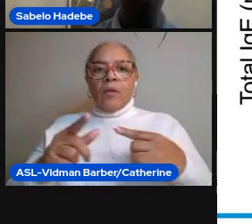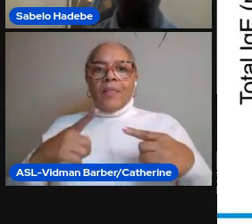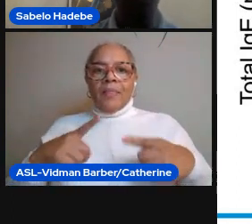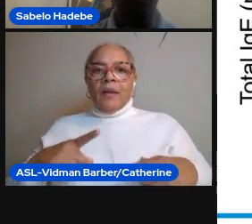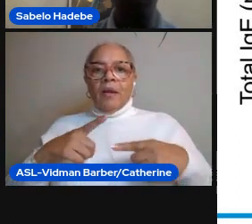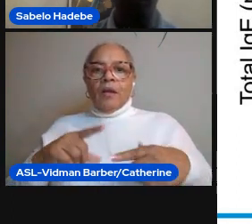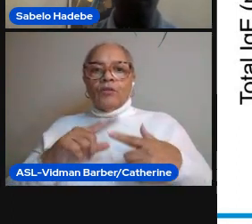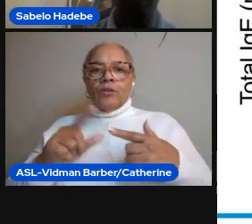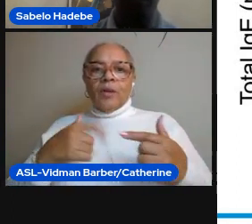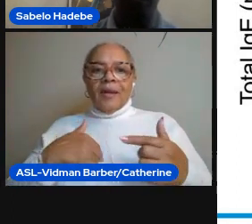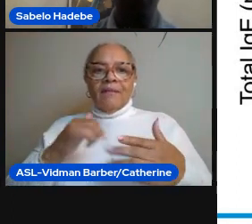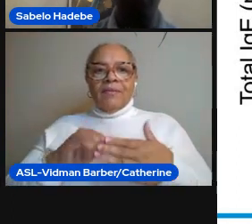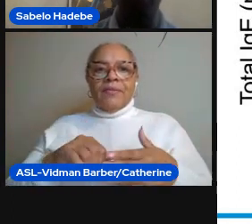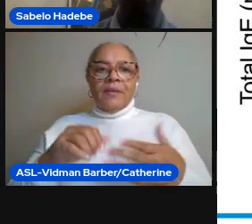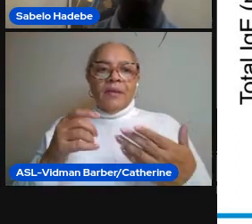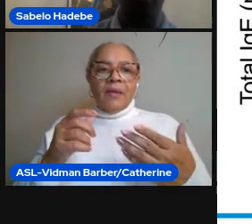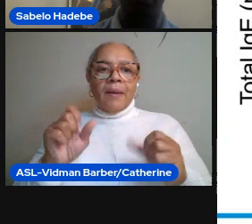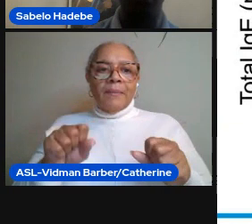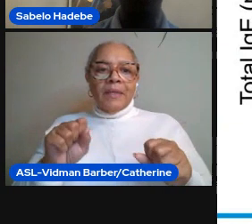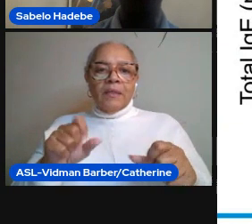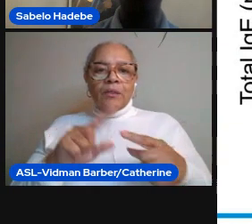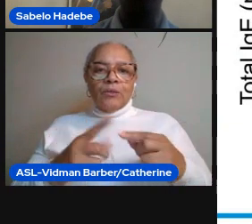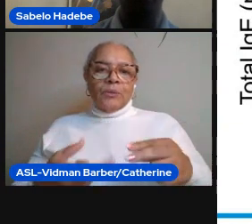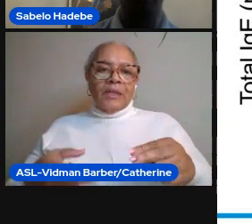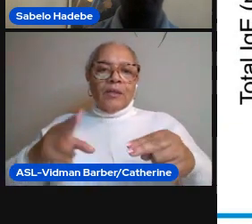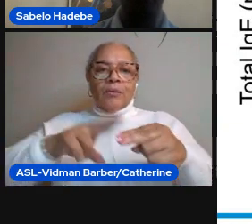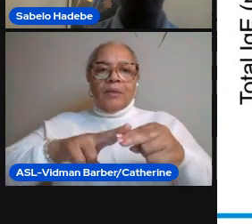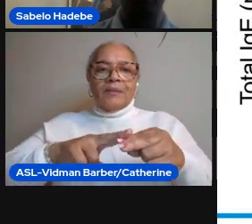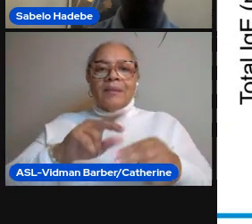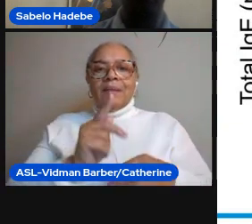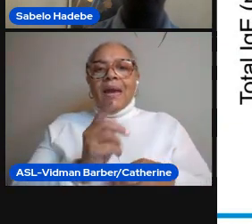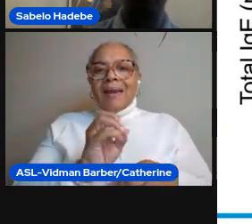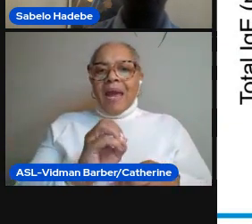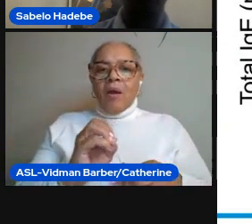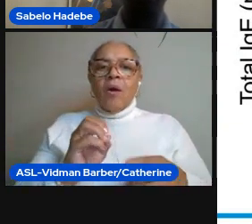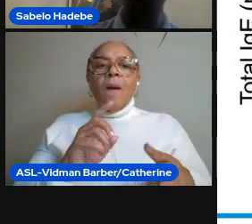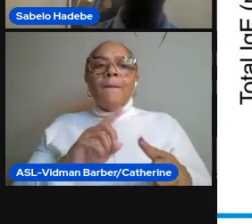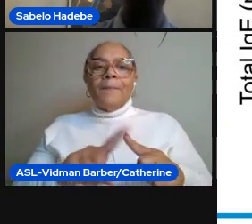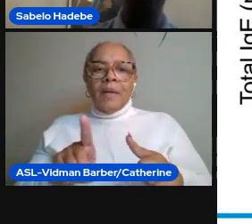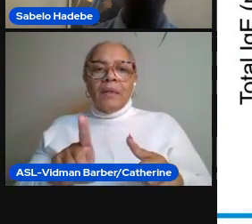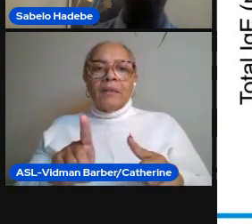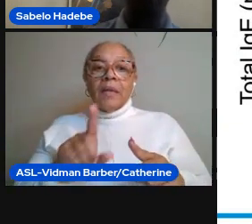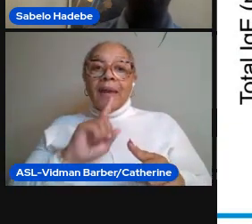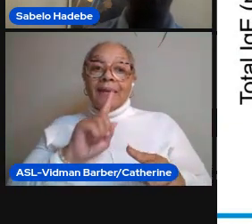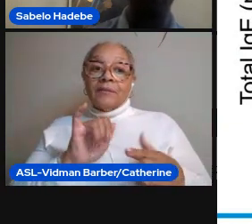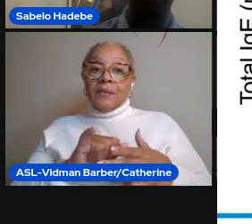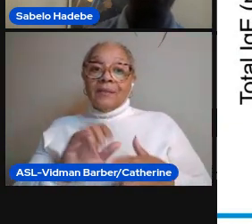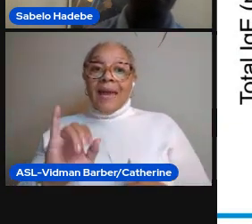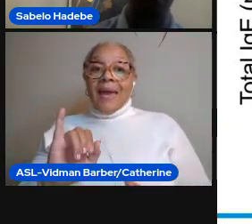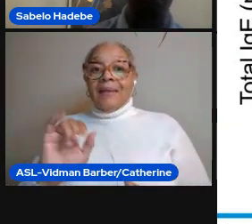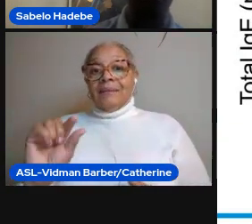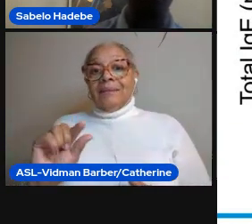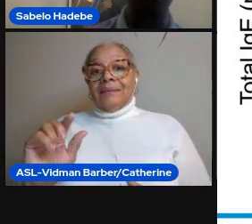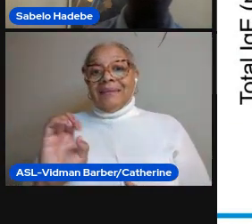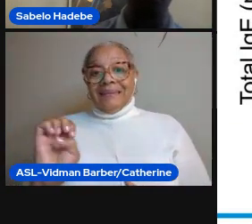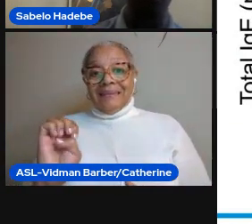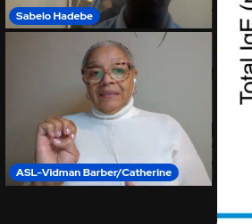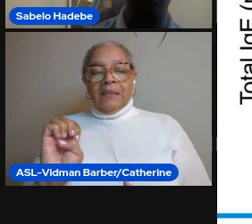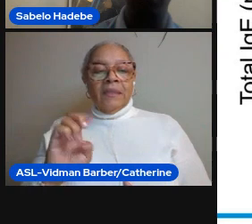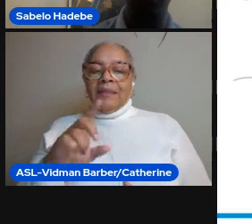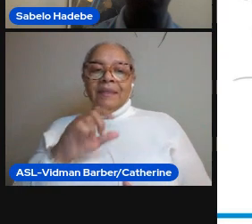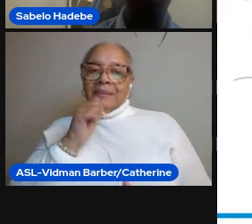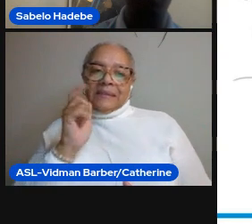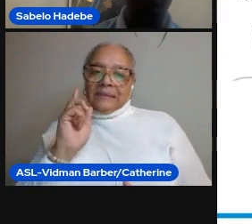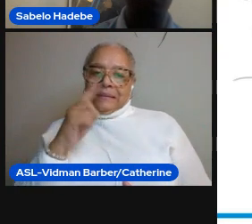aberrant Th2 increase in the knockout, but actually in terms of IgE, that doesn't seem to